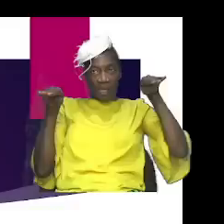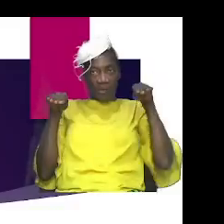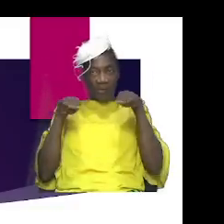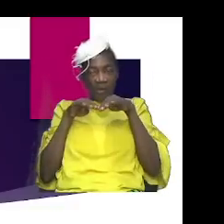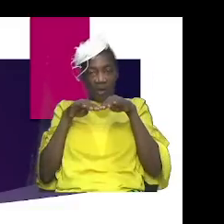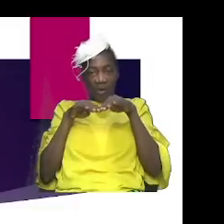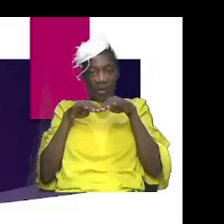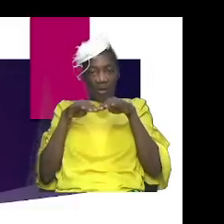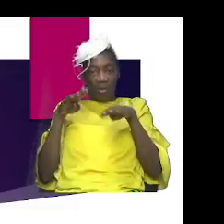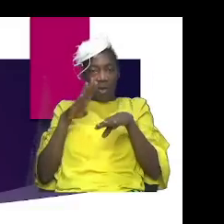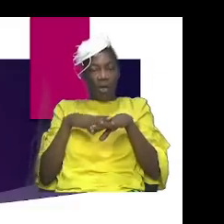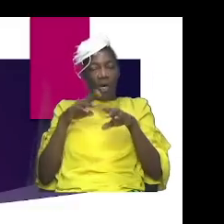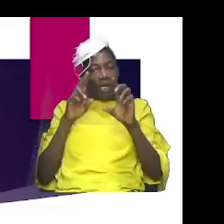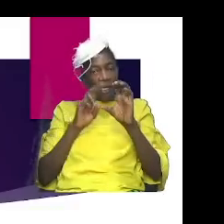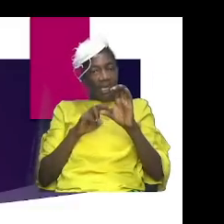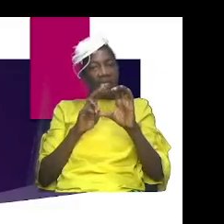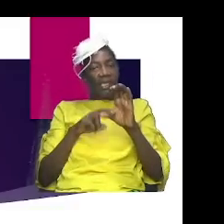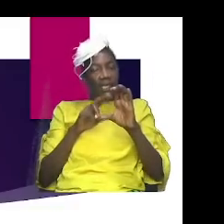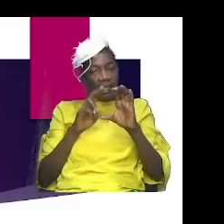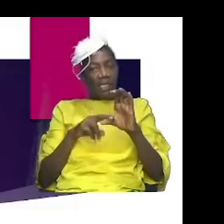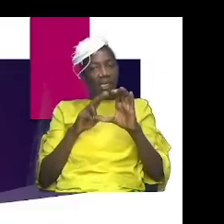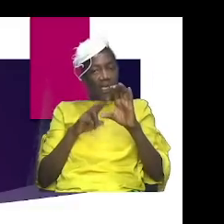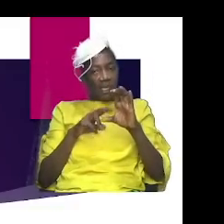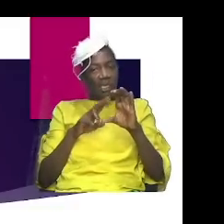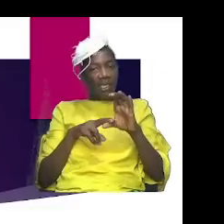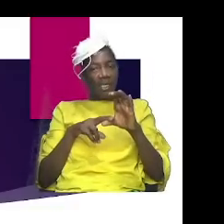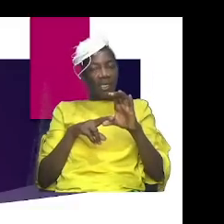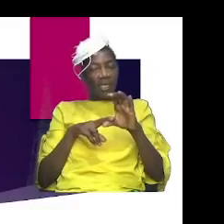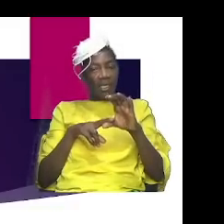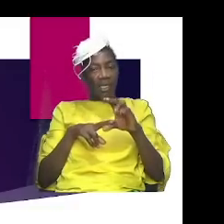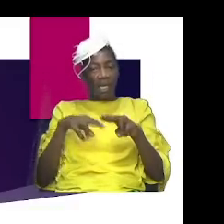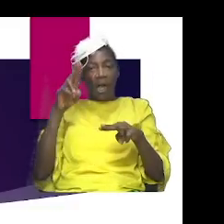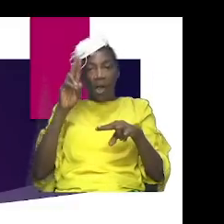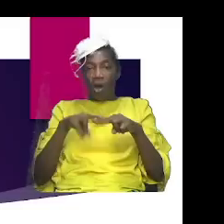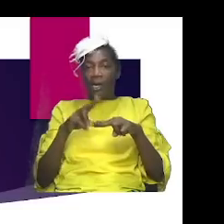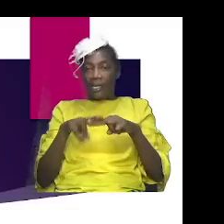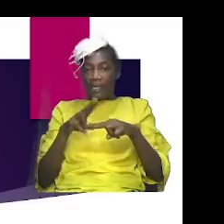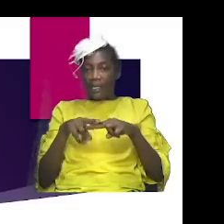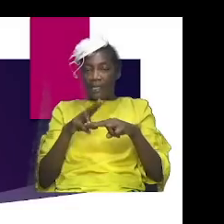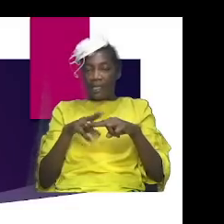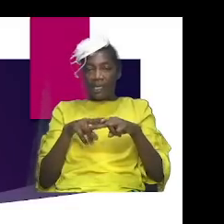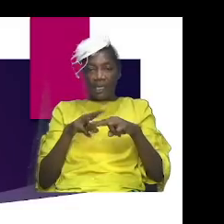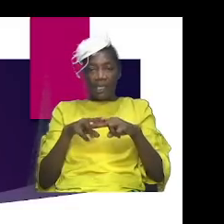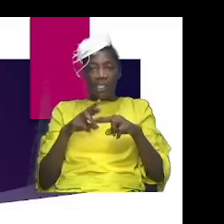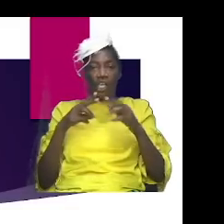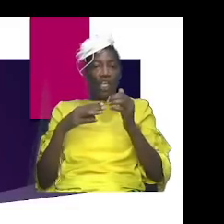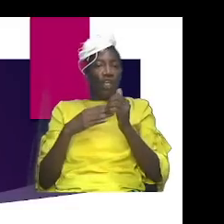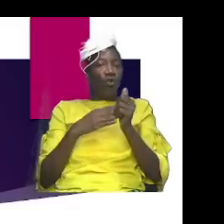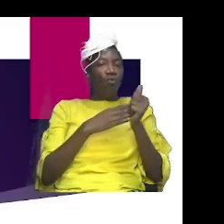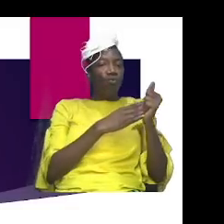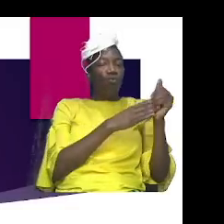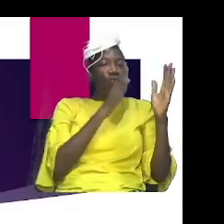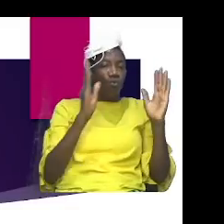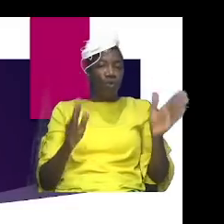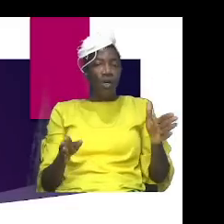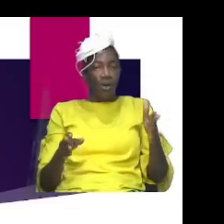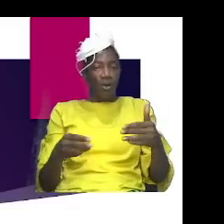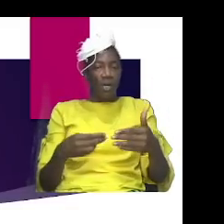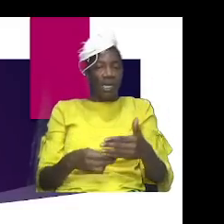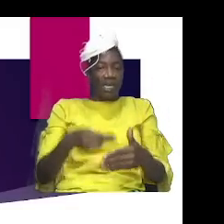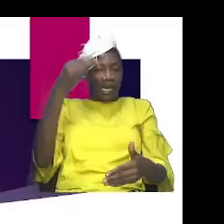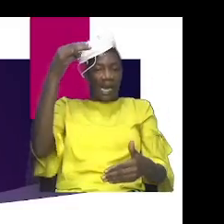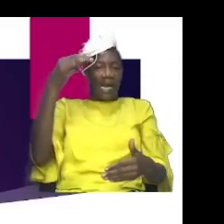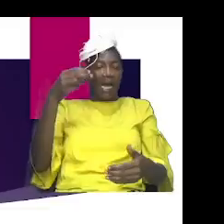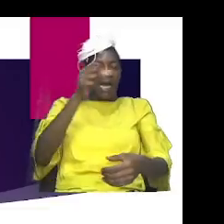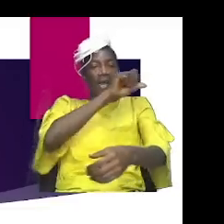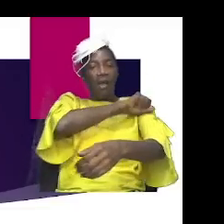it sits that Roman leader, a ruler, a magistrate, somebody in high authority.